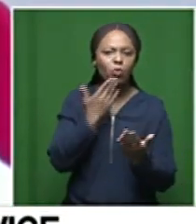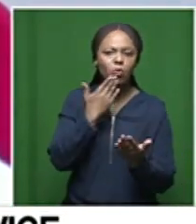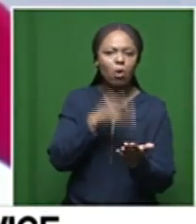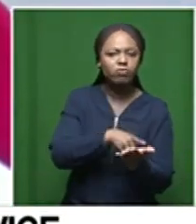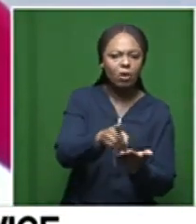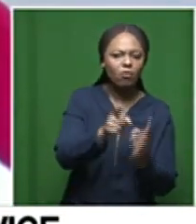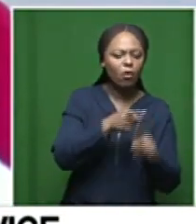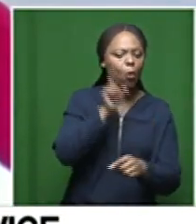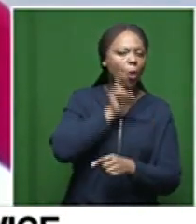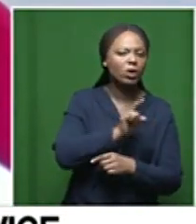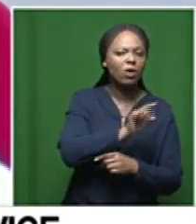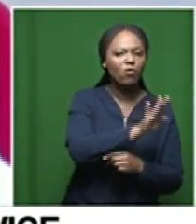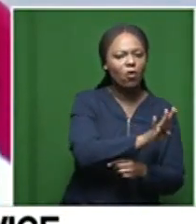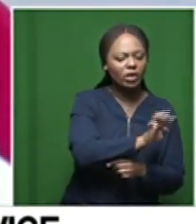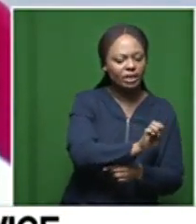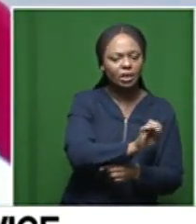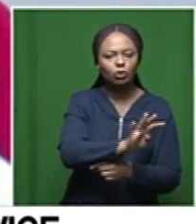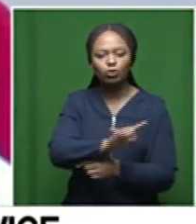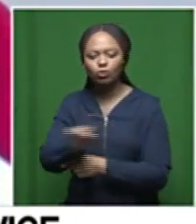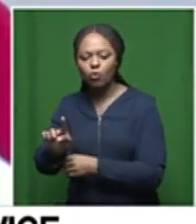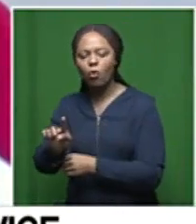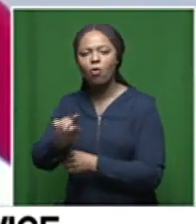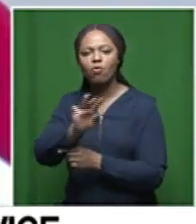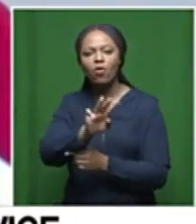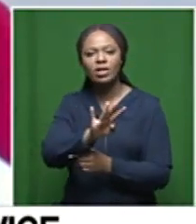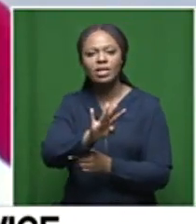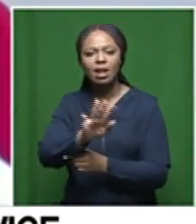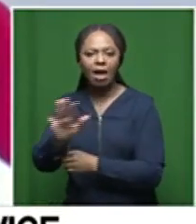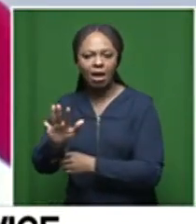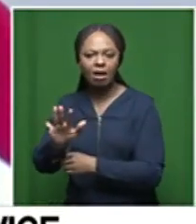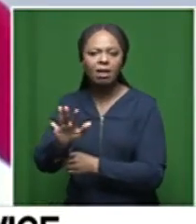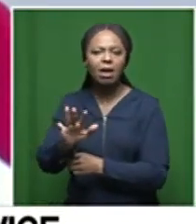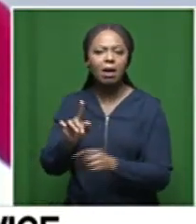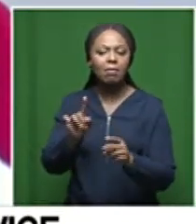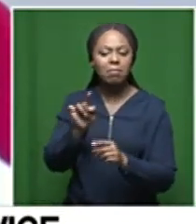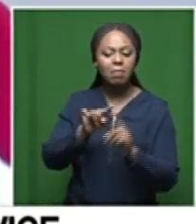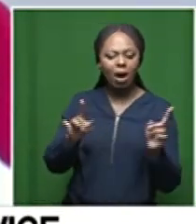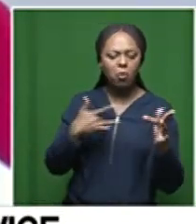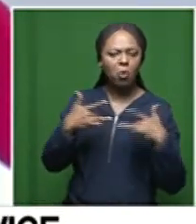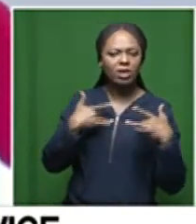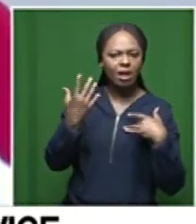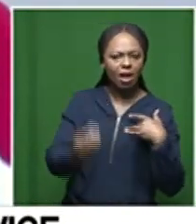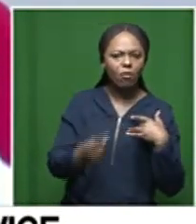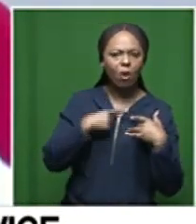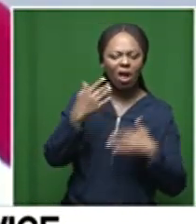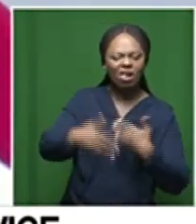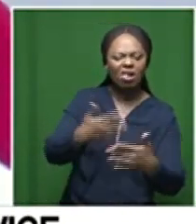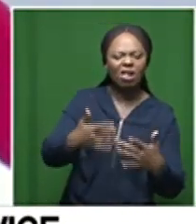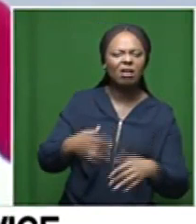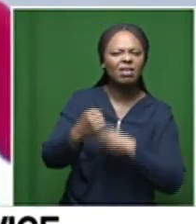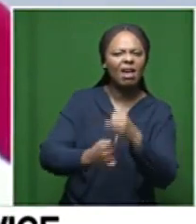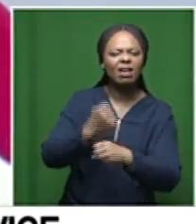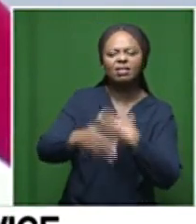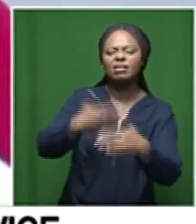49 and then above as well. And what one always gets concerned about is that as time goes on, obviously those